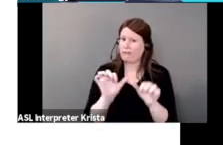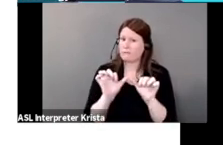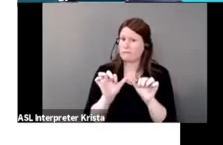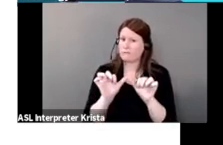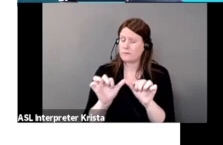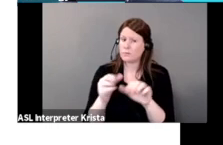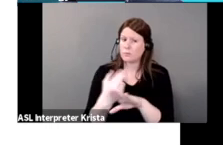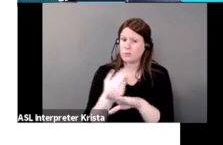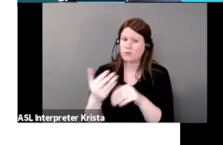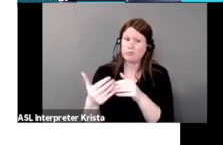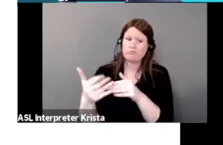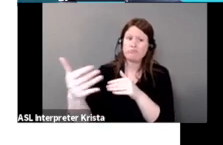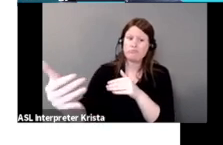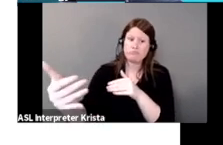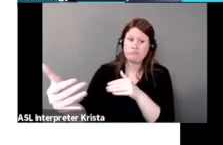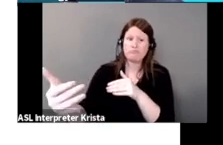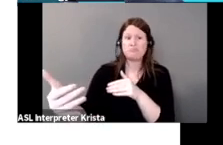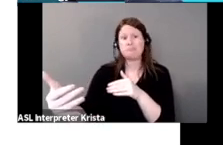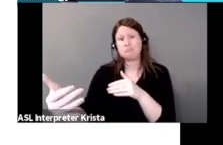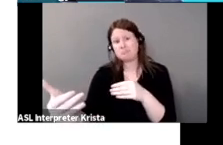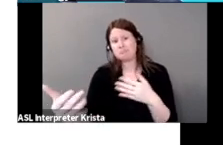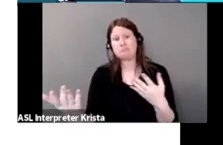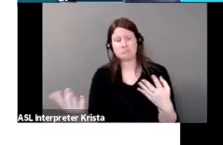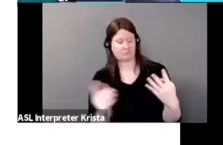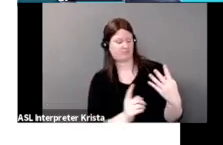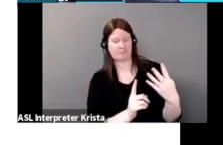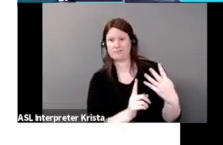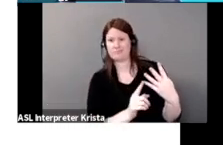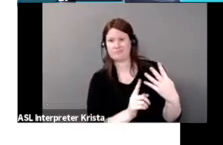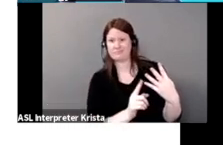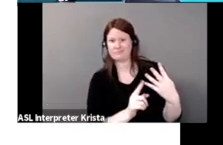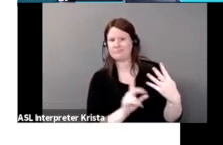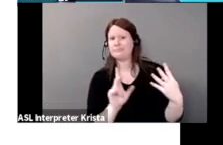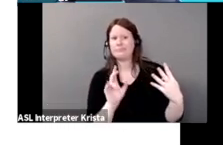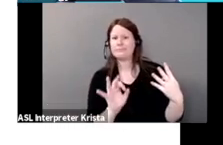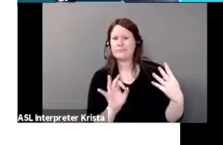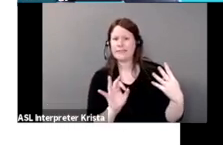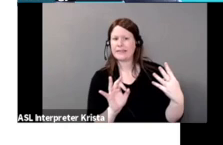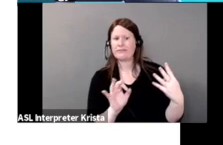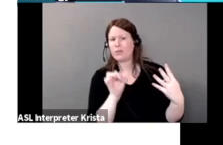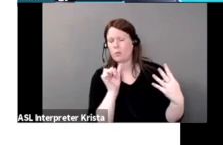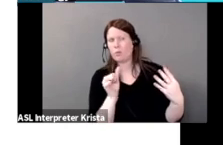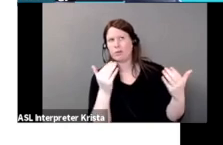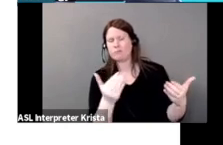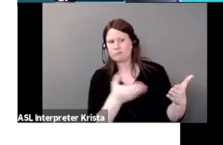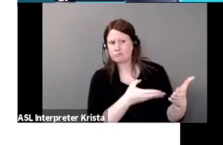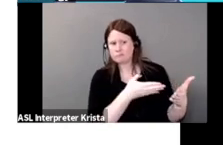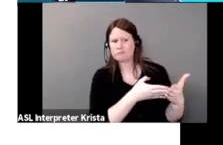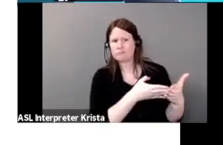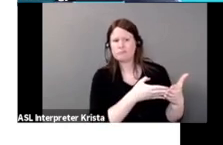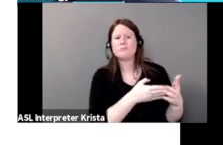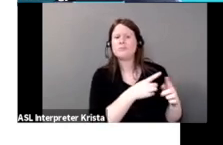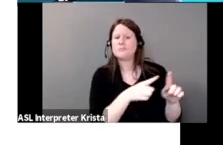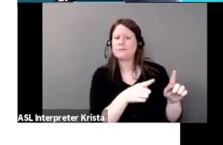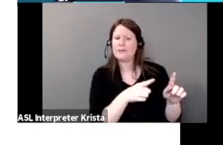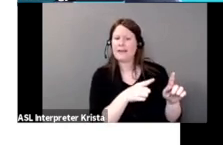the biggest point if you're not going to be litigating. The ease of licensing and sale and assignment, and indeed the valuation of the trademark